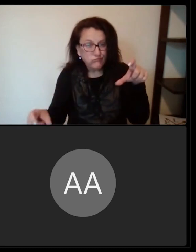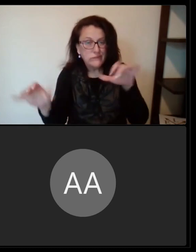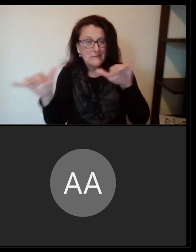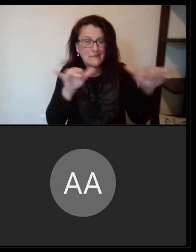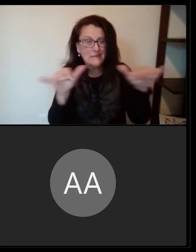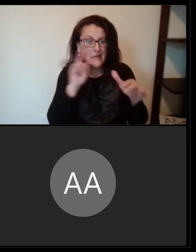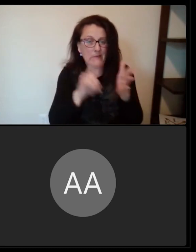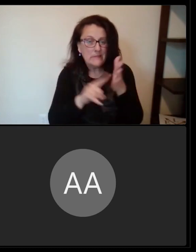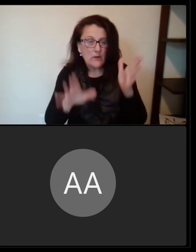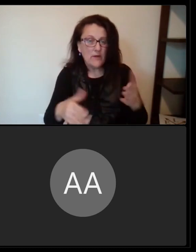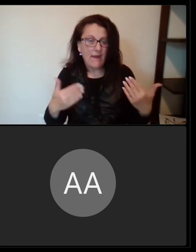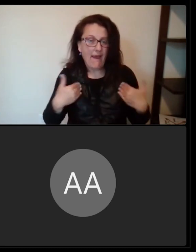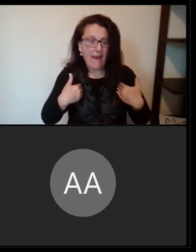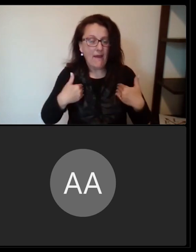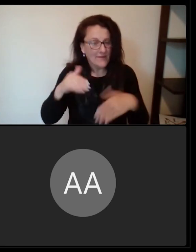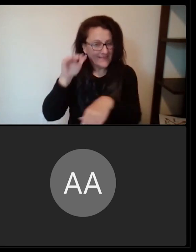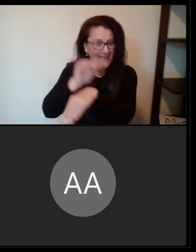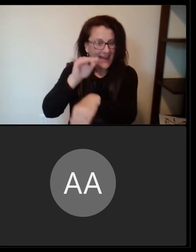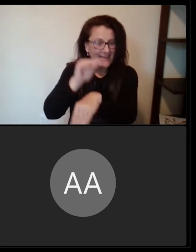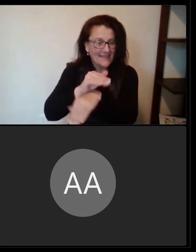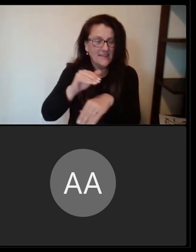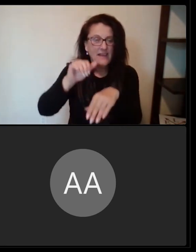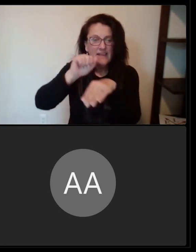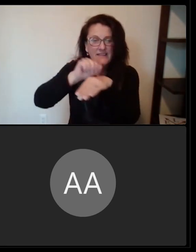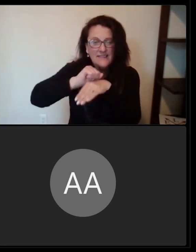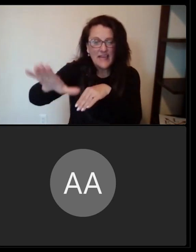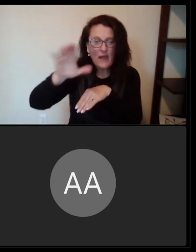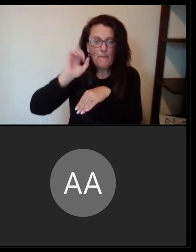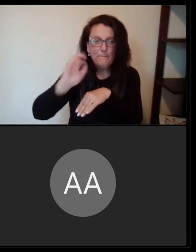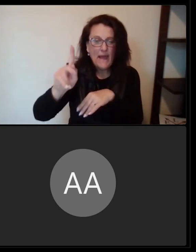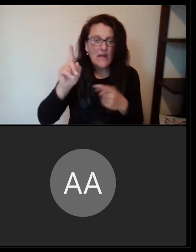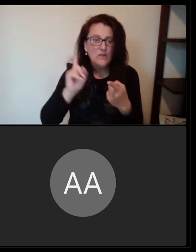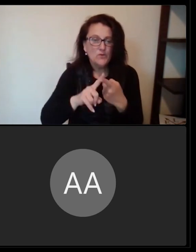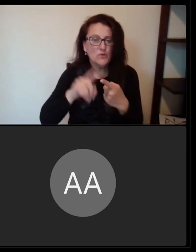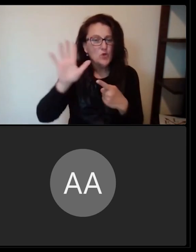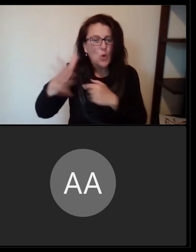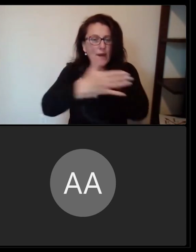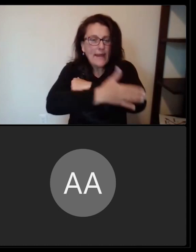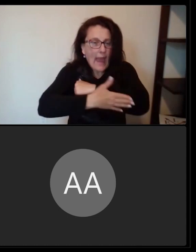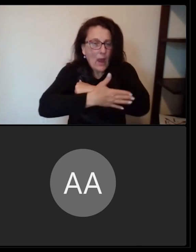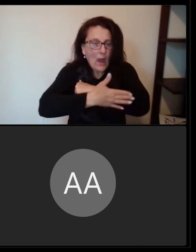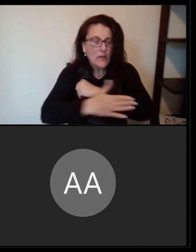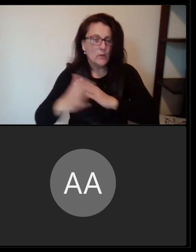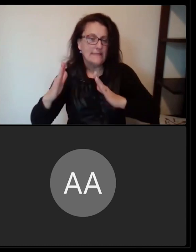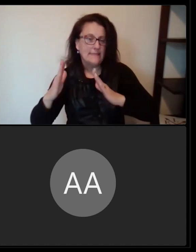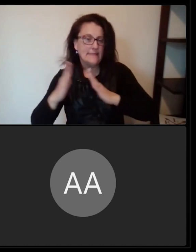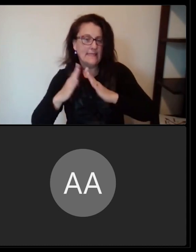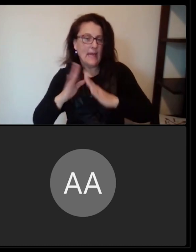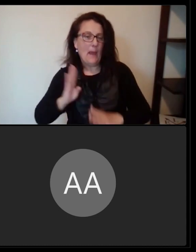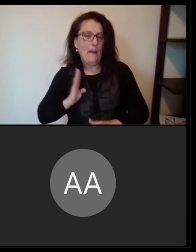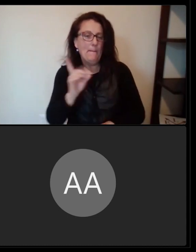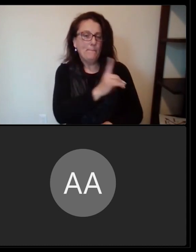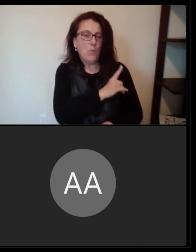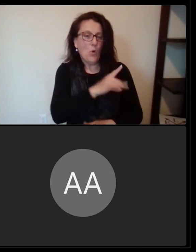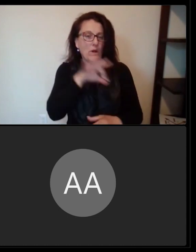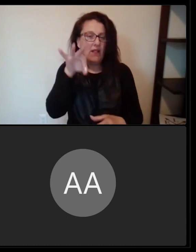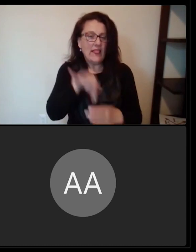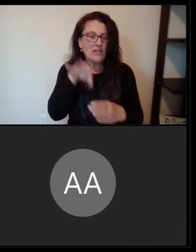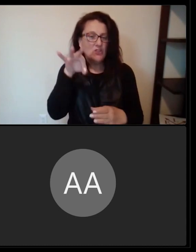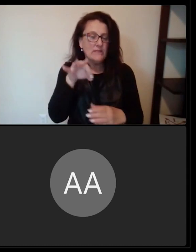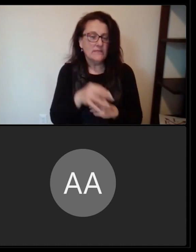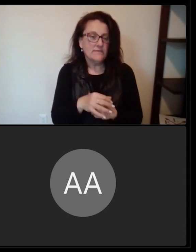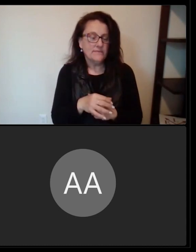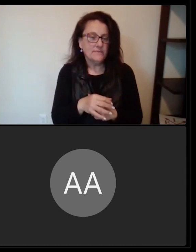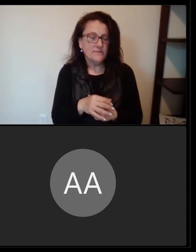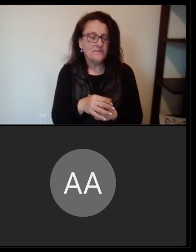inspectors would at the end of the night, that they would then be sending back to your county or city board of elections, because that is part of